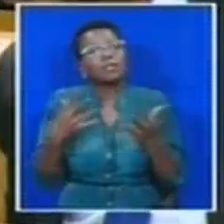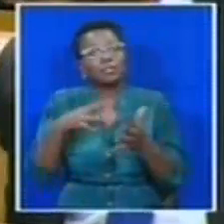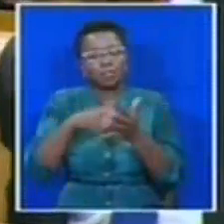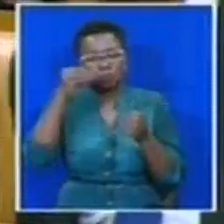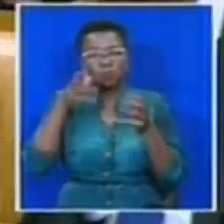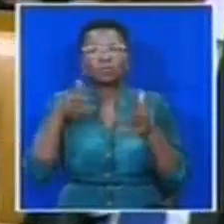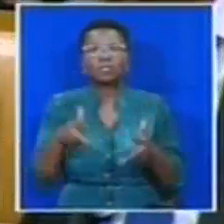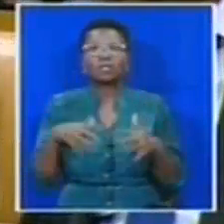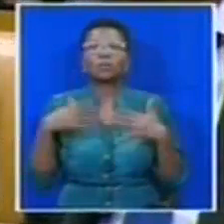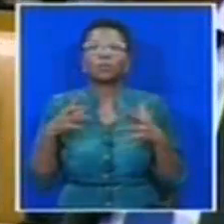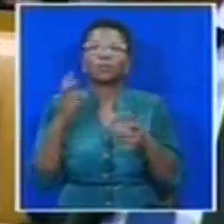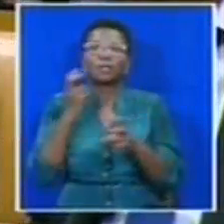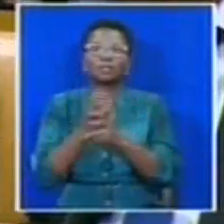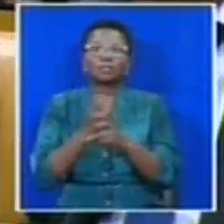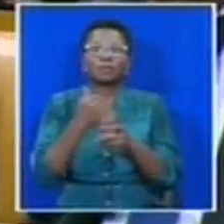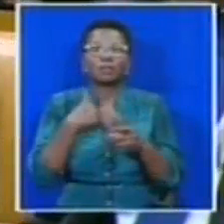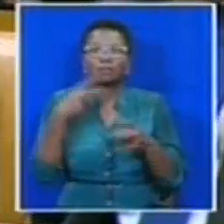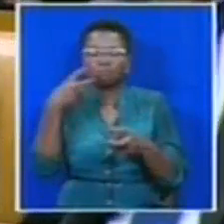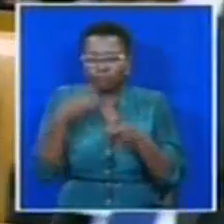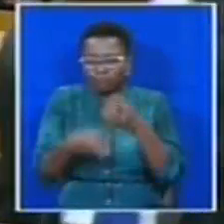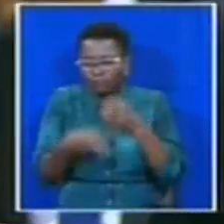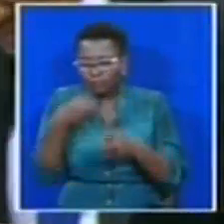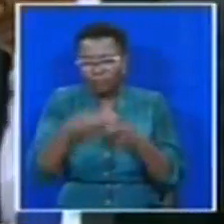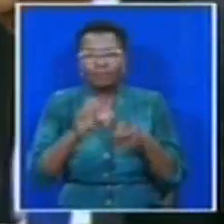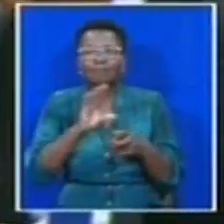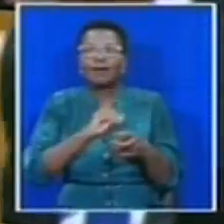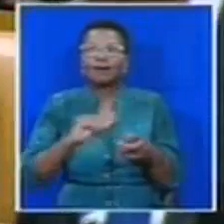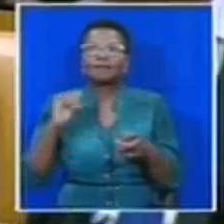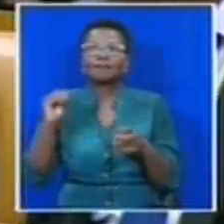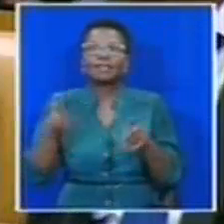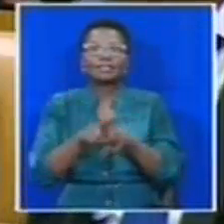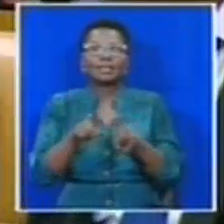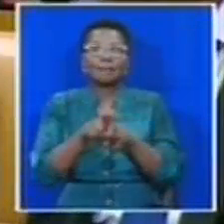financial hardships that undermine their ability to succeed academically.